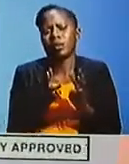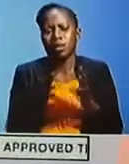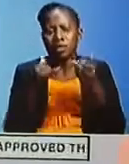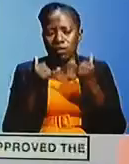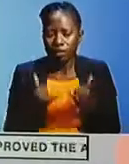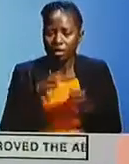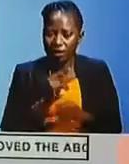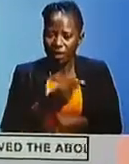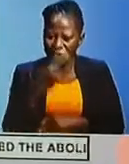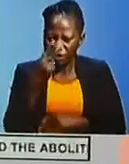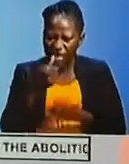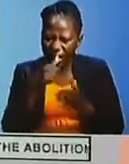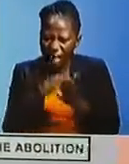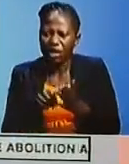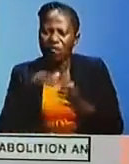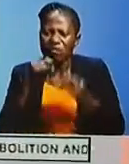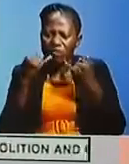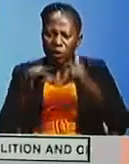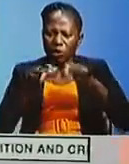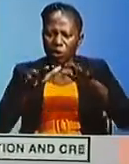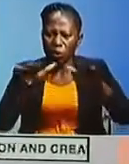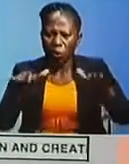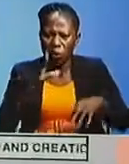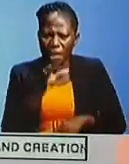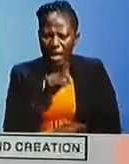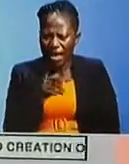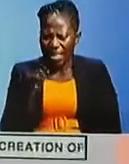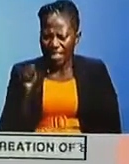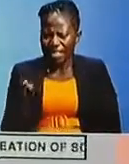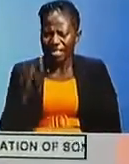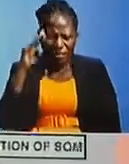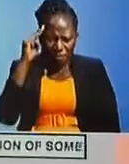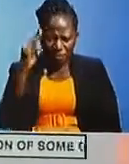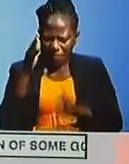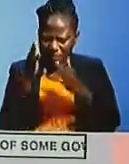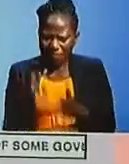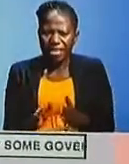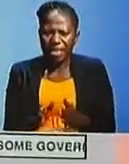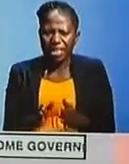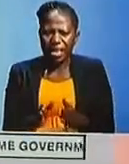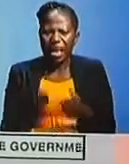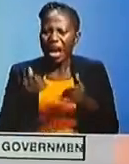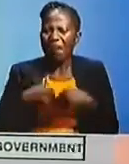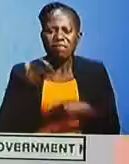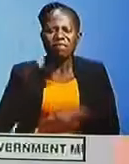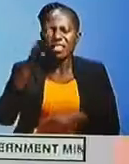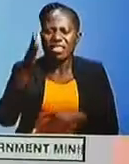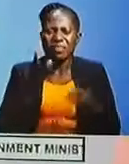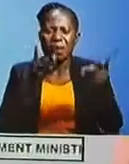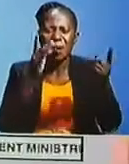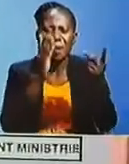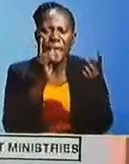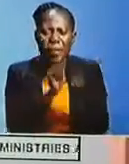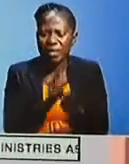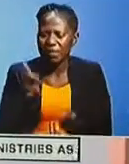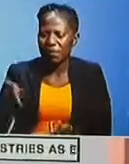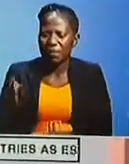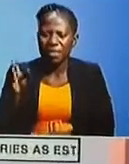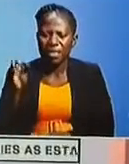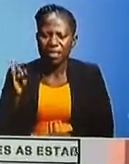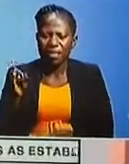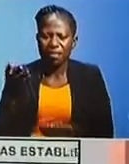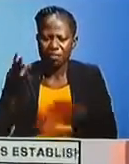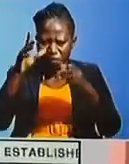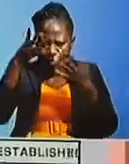pseudo pages information suggesting that this minister has not met President Edgar Lungu for such a period. I